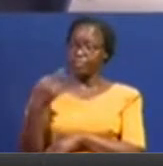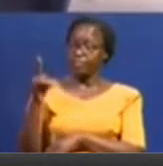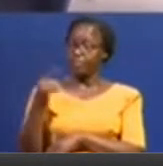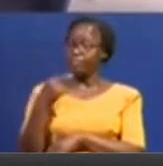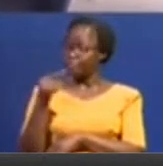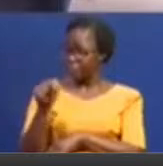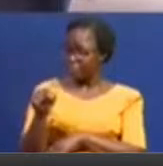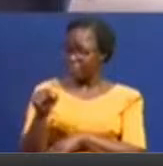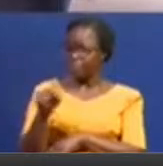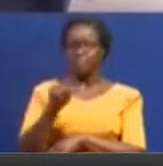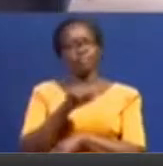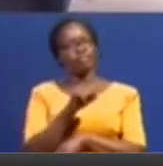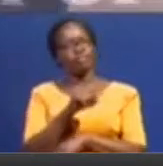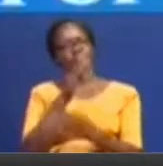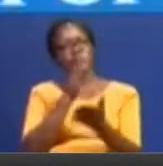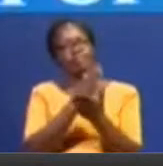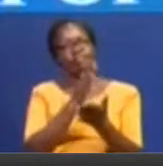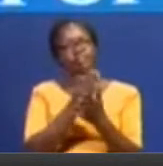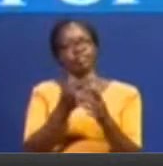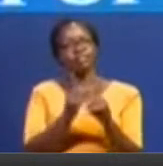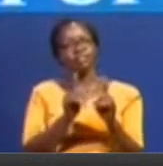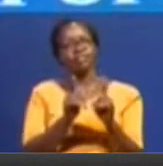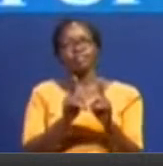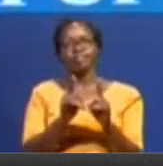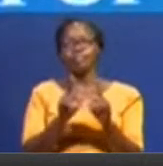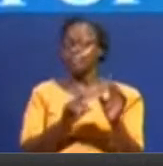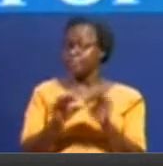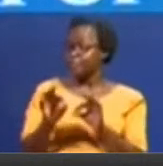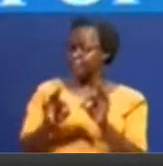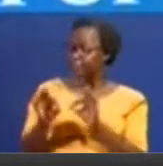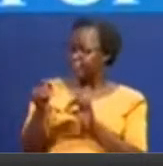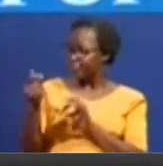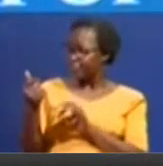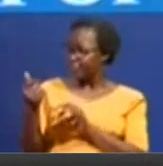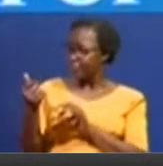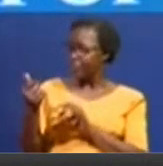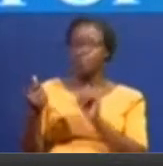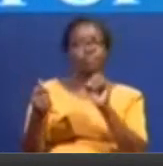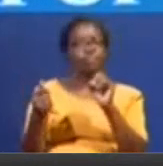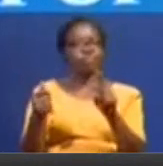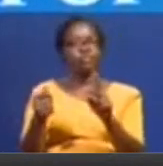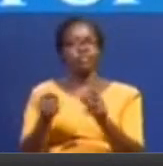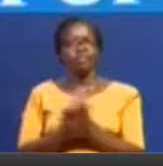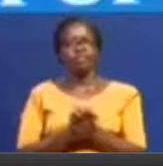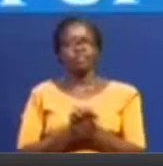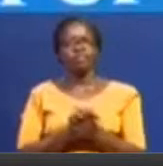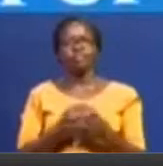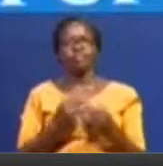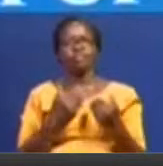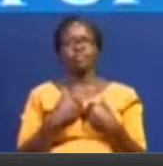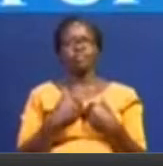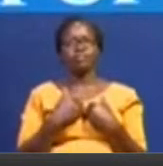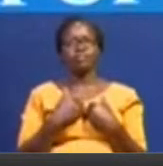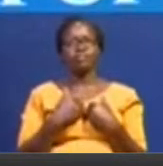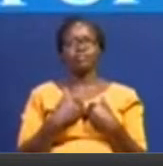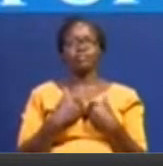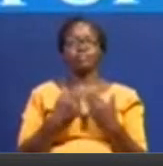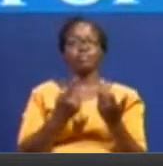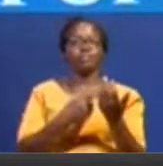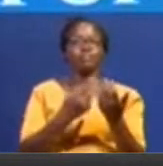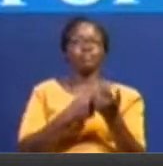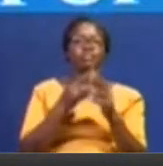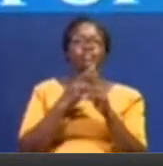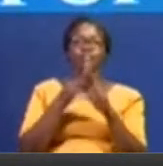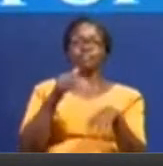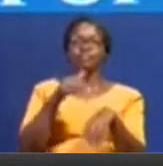say that? Yes, it is true. But can you elaborate a little bit? Okay. We have counting of results